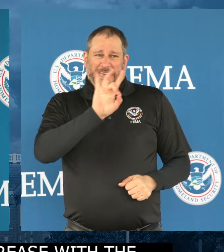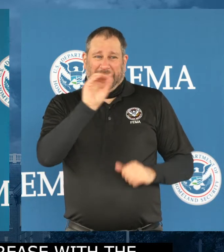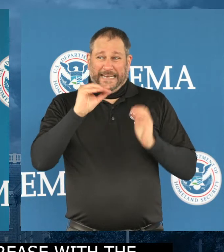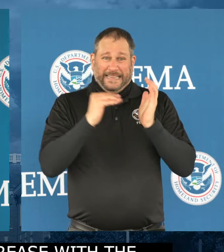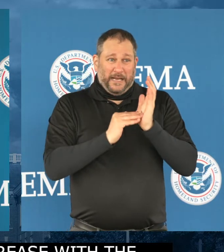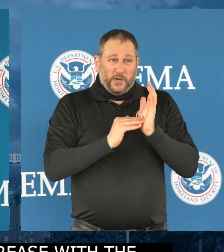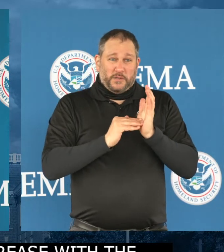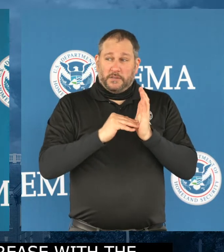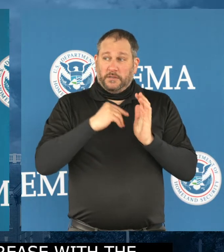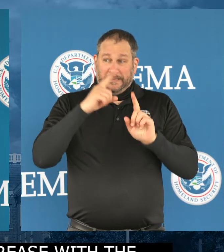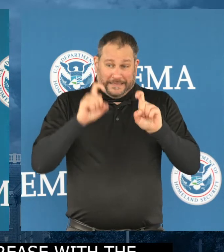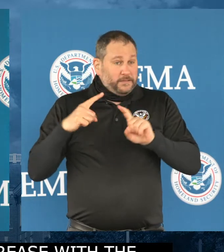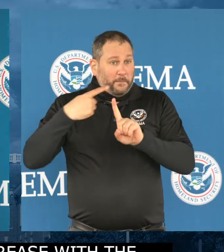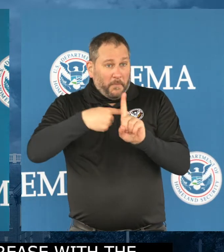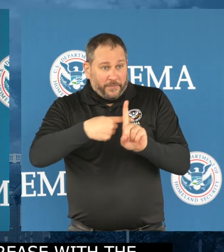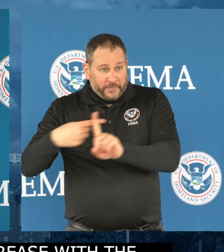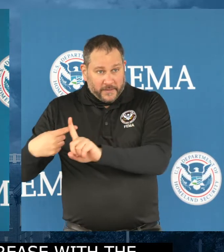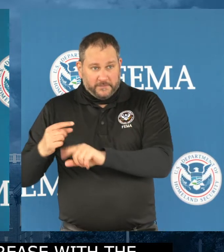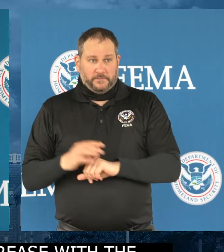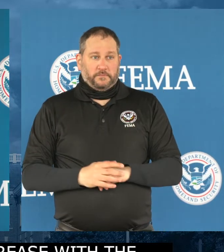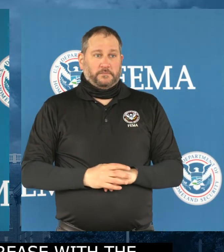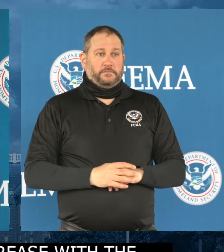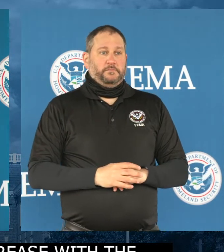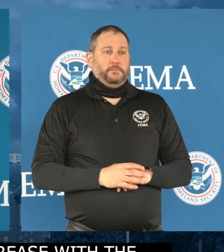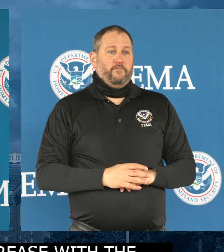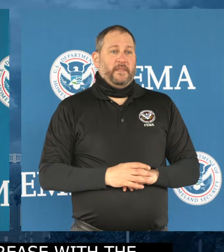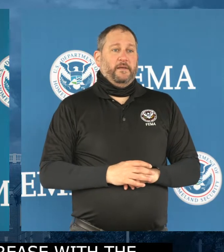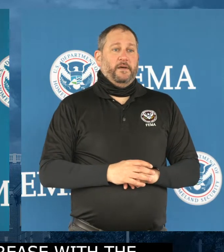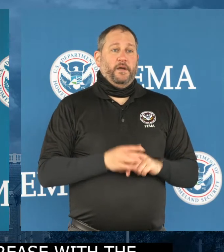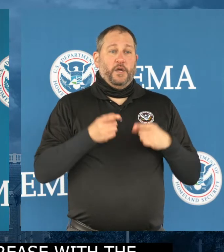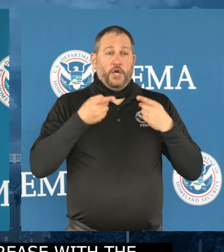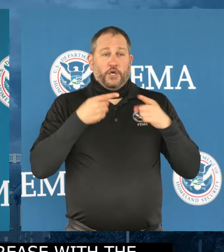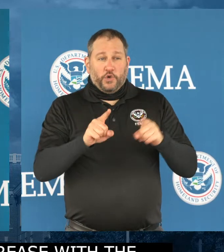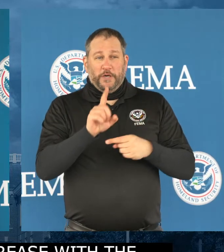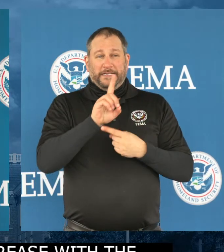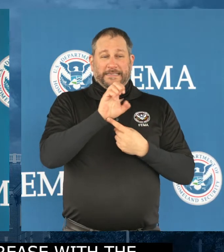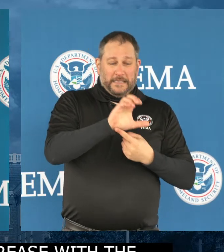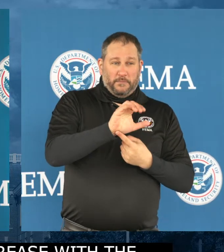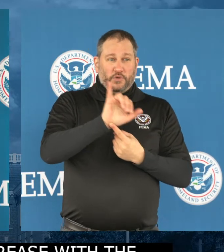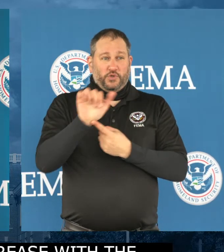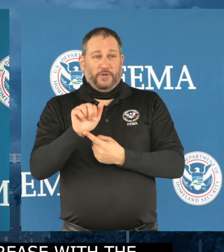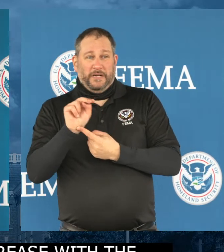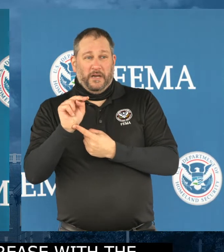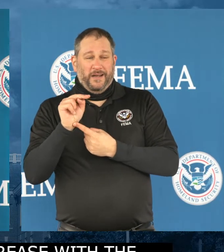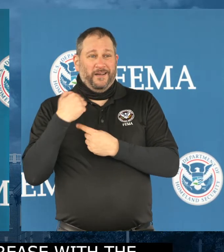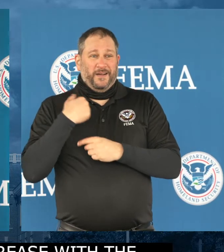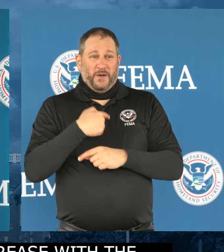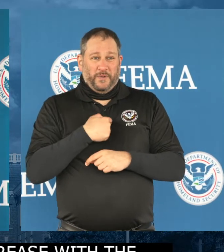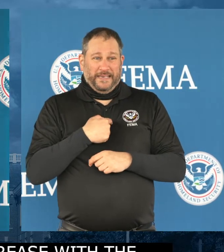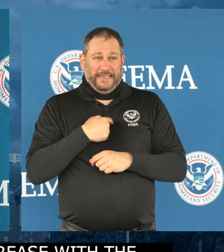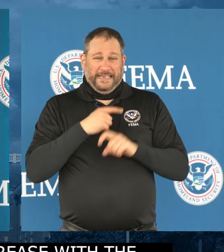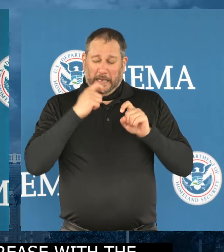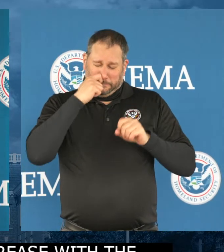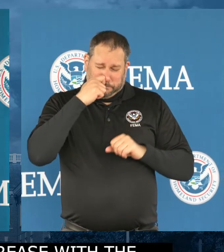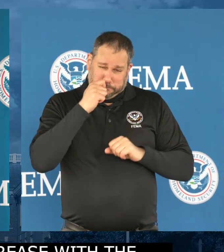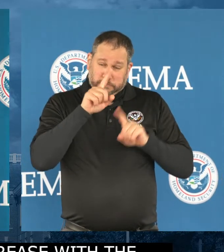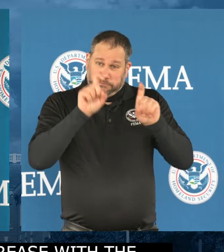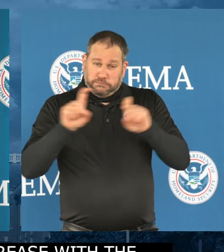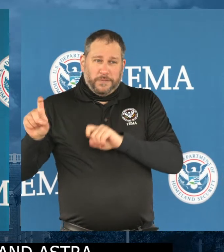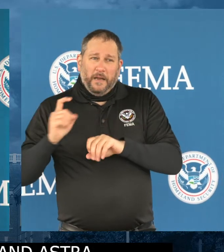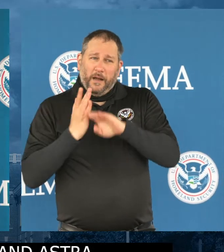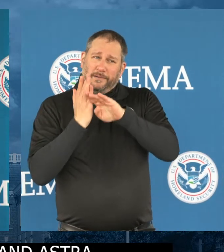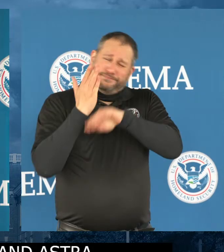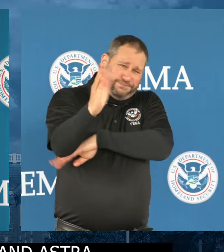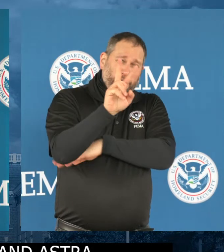The month over the holidays, the December, January month, we did 200,000. So we can, it's more time